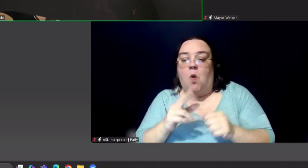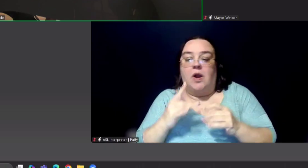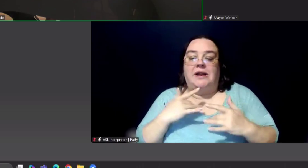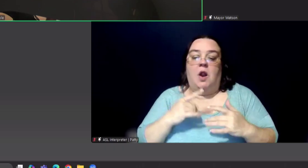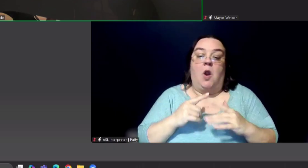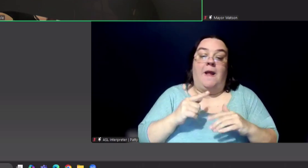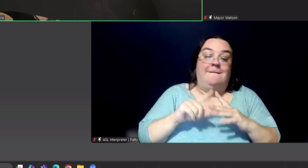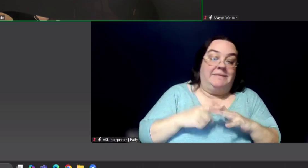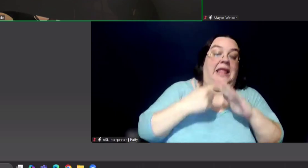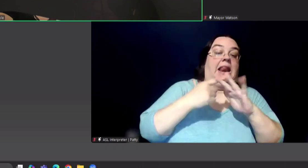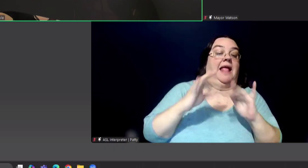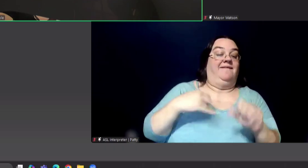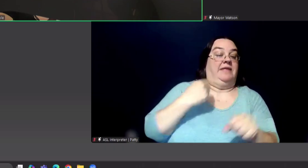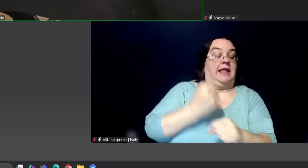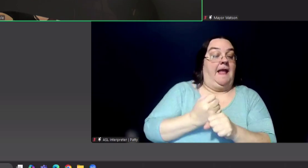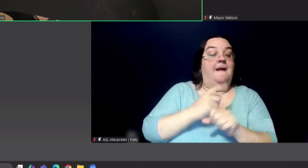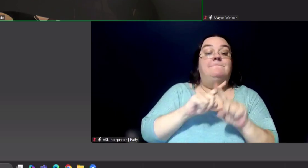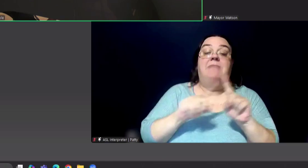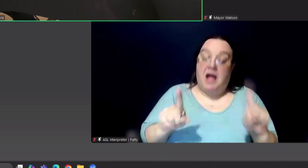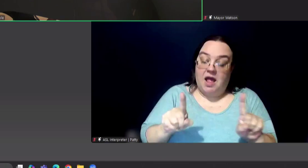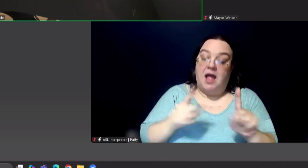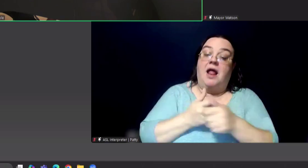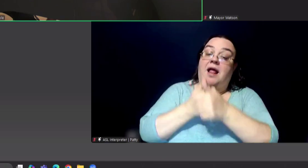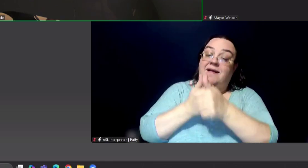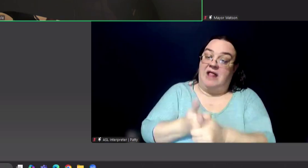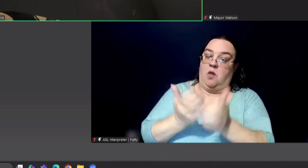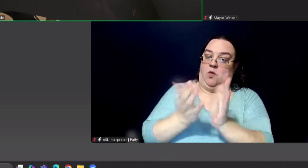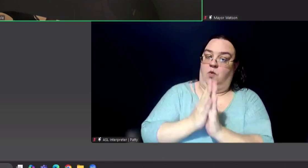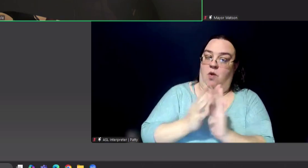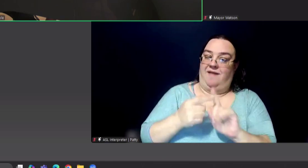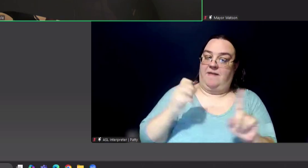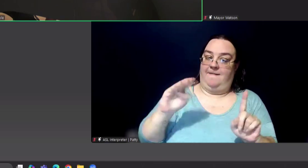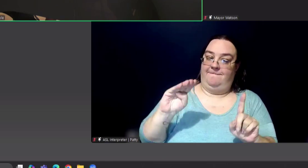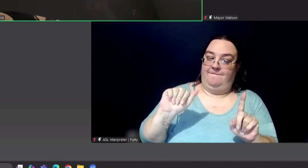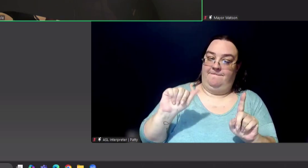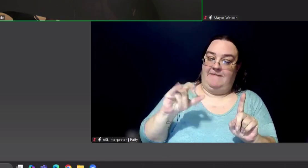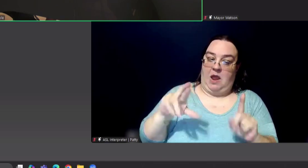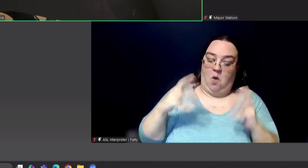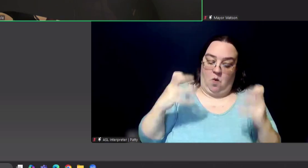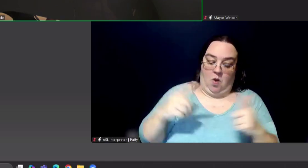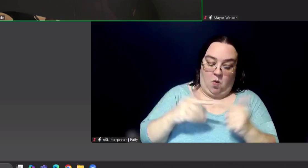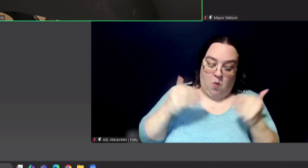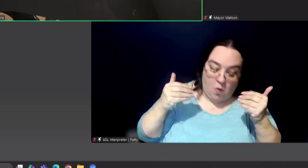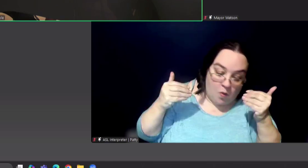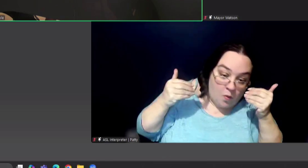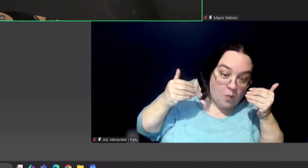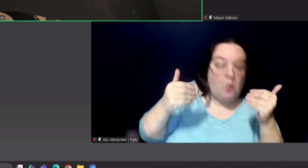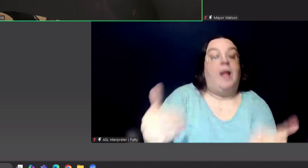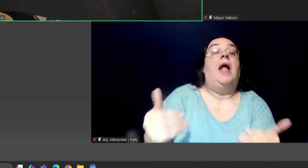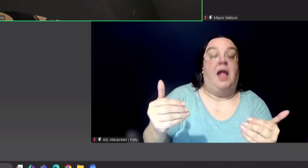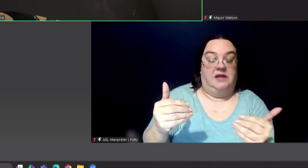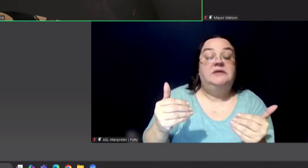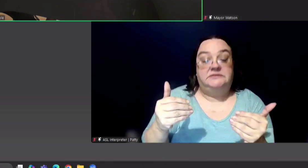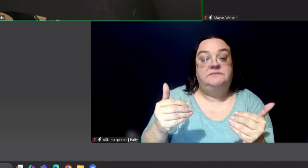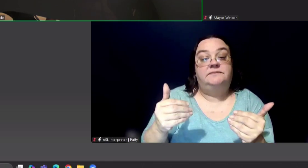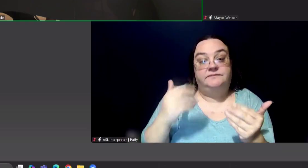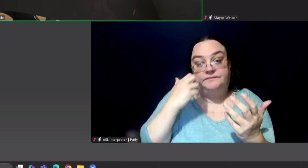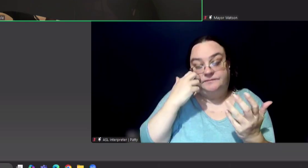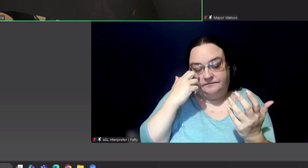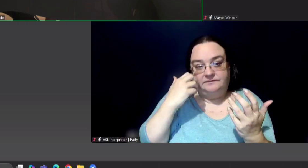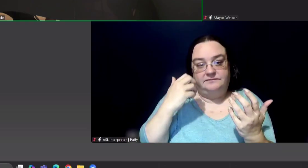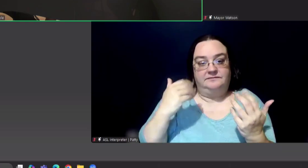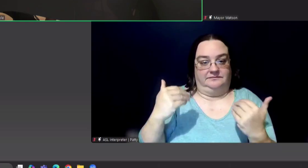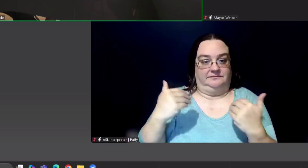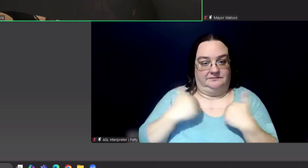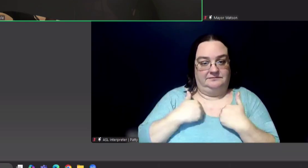the request of the mayor, wanted to go ahead and move forward with getting our